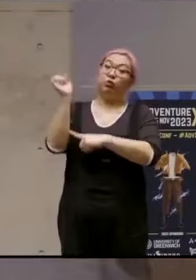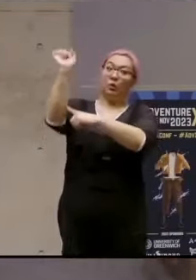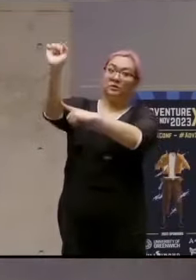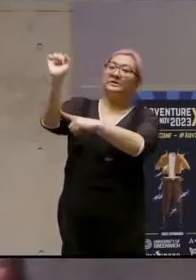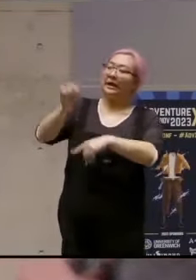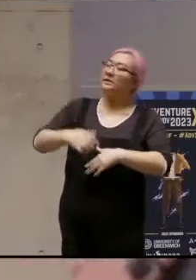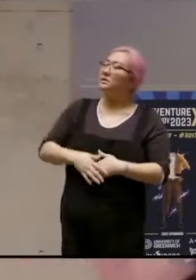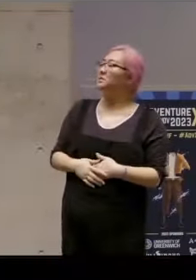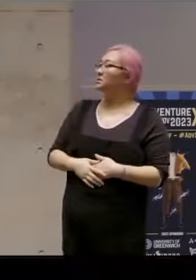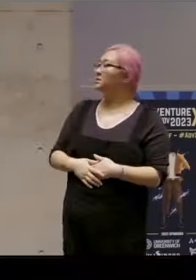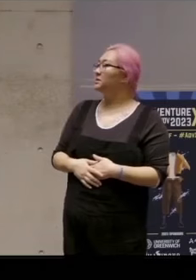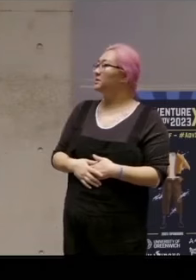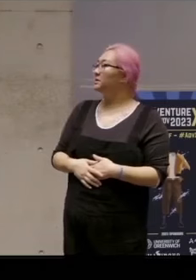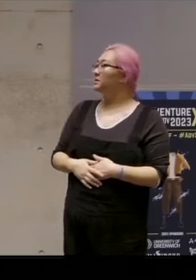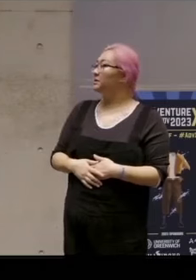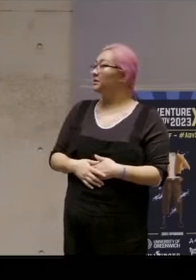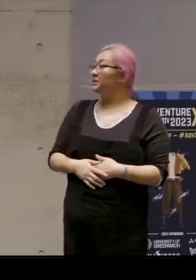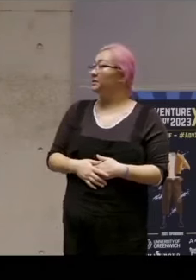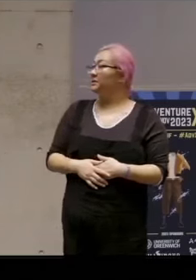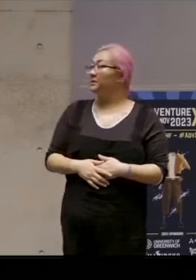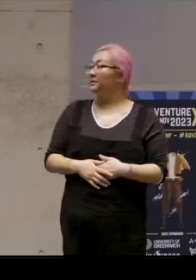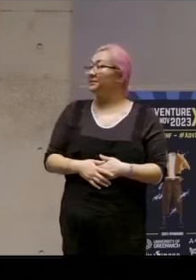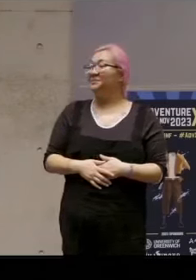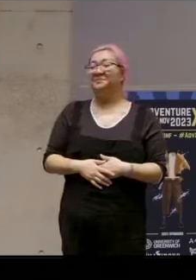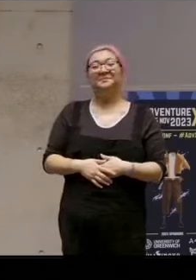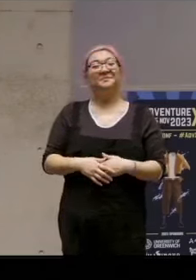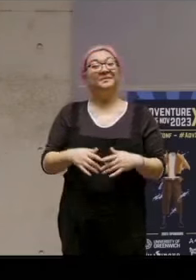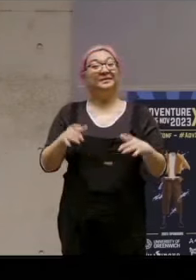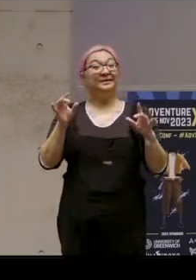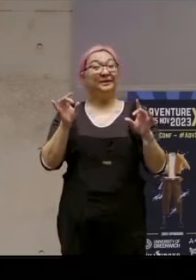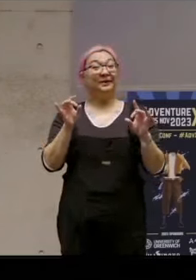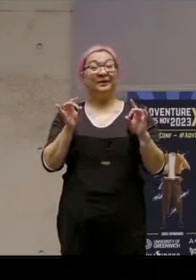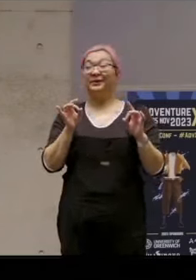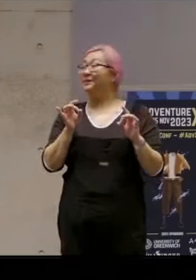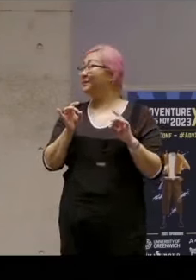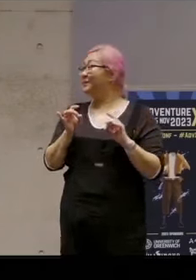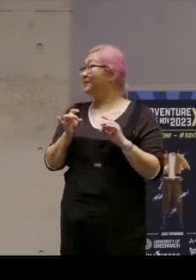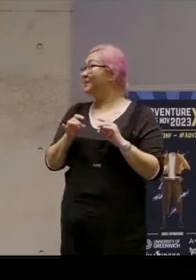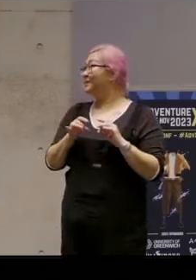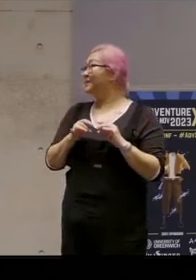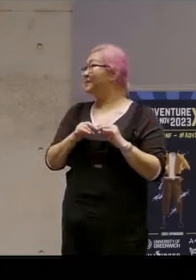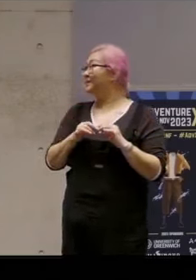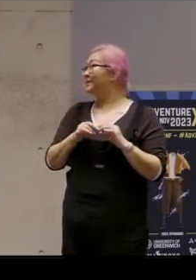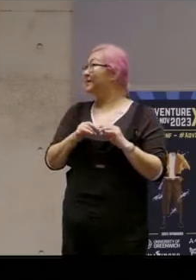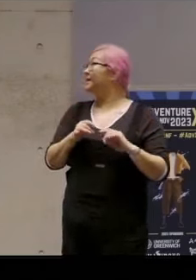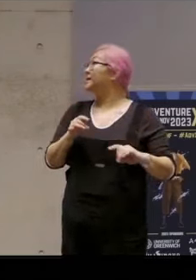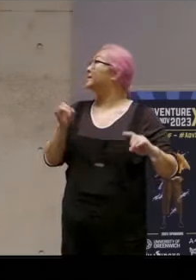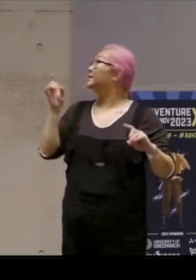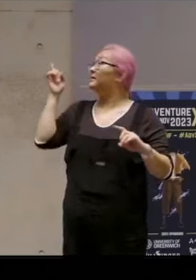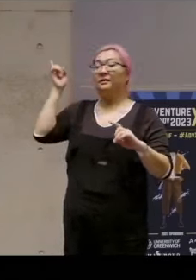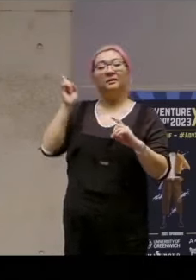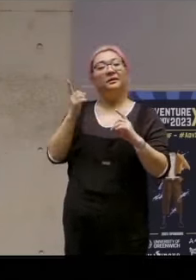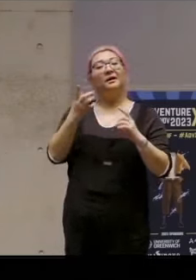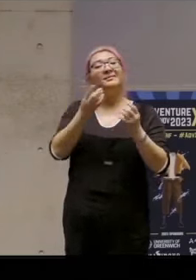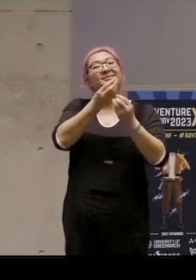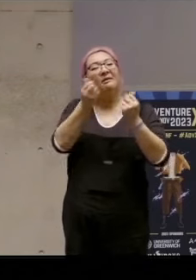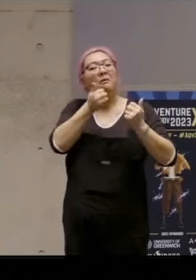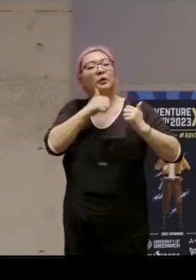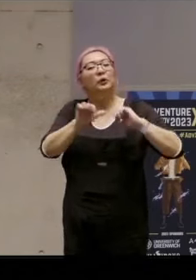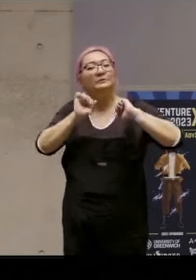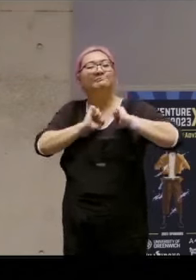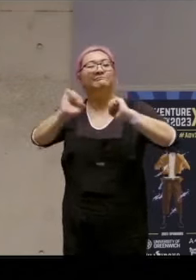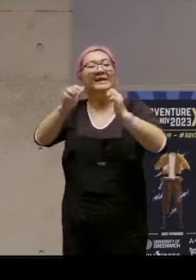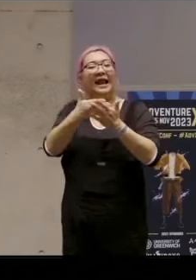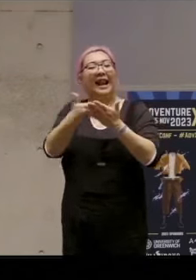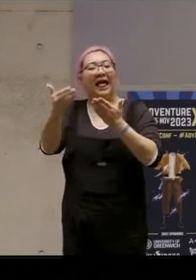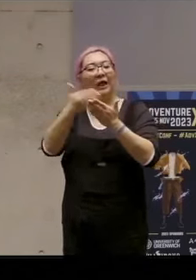replicating their role models. Donkey Island. Yeah. Then found their own language and style, for sure, like Polda, definitely.